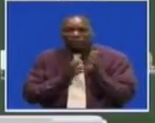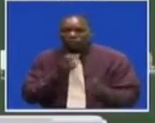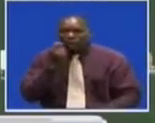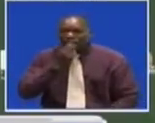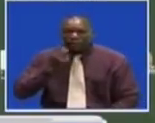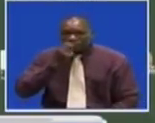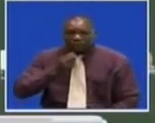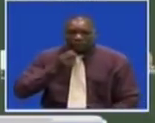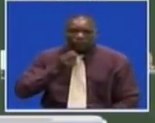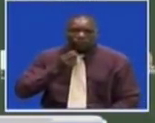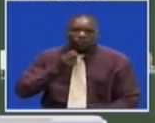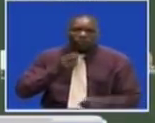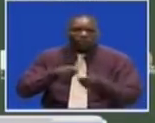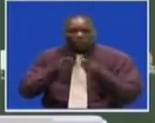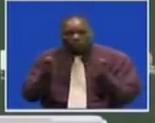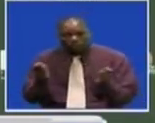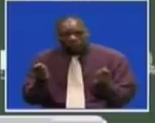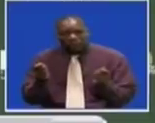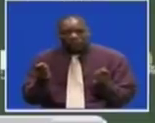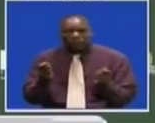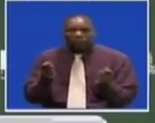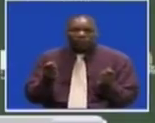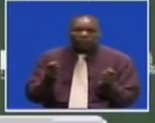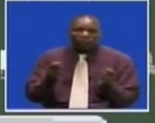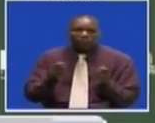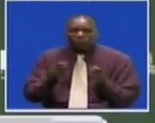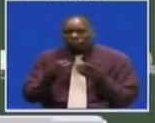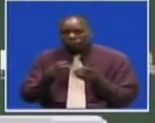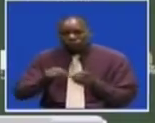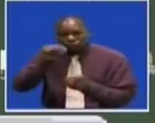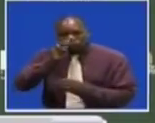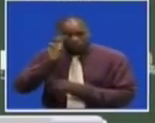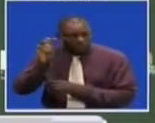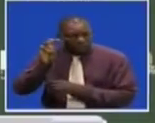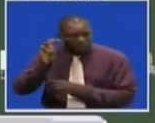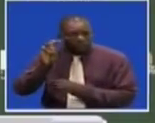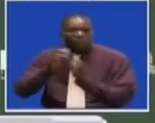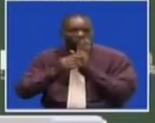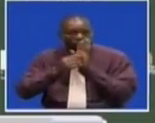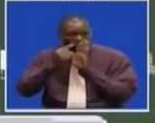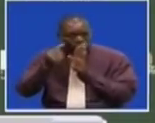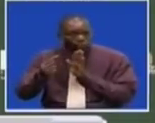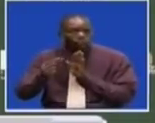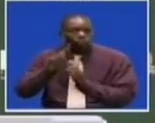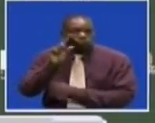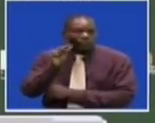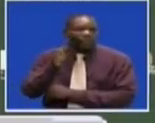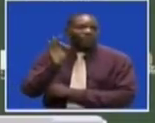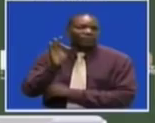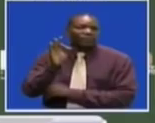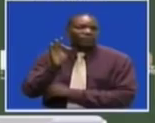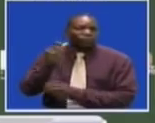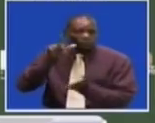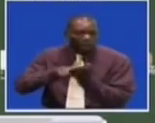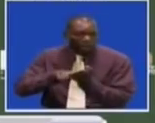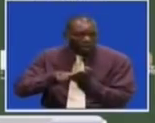the media breakfast launch of the Expo Northwest Zambia 2019 in Lusaka. The